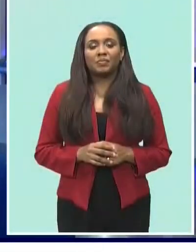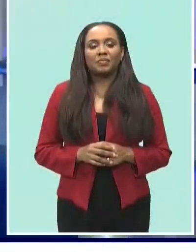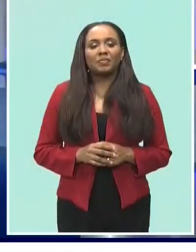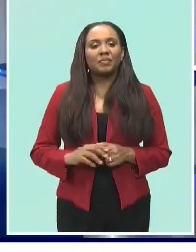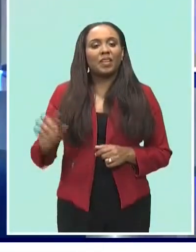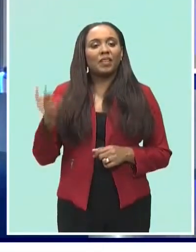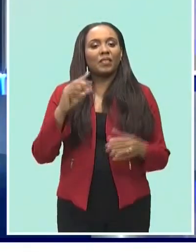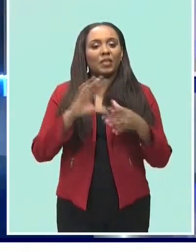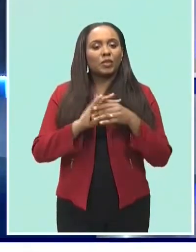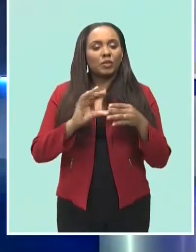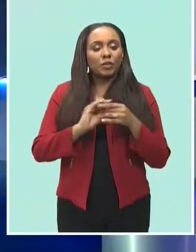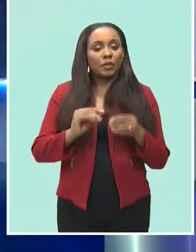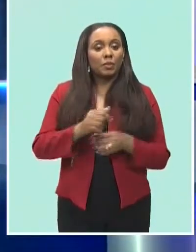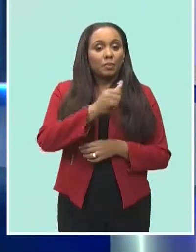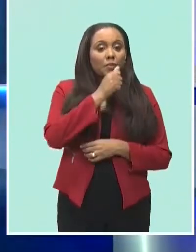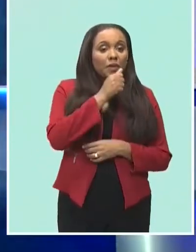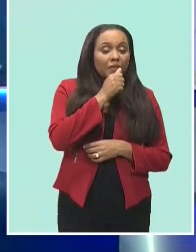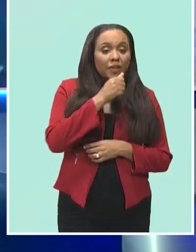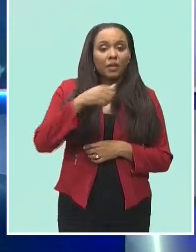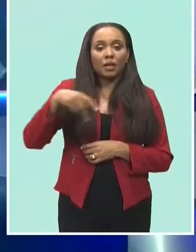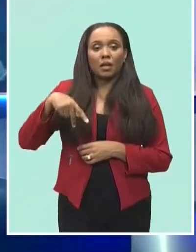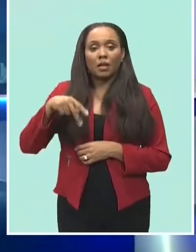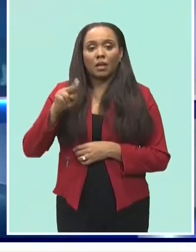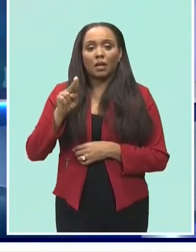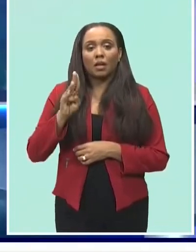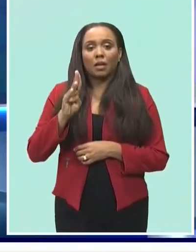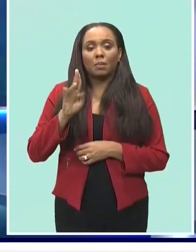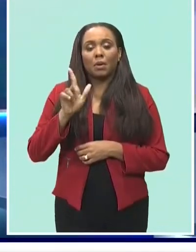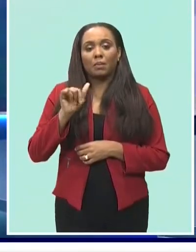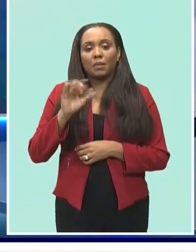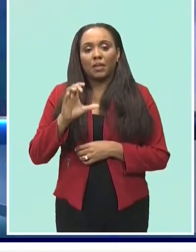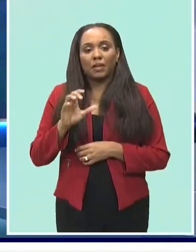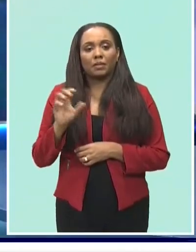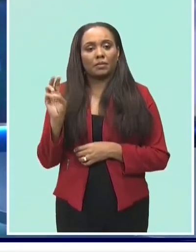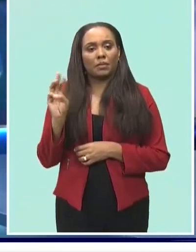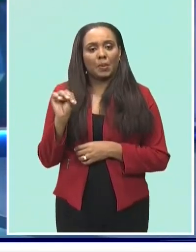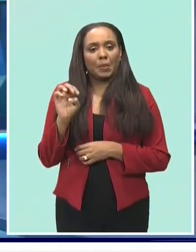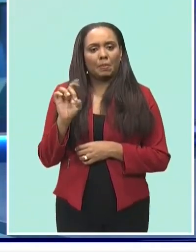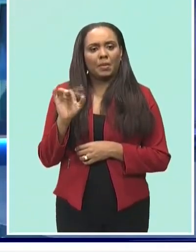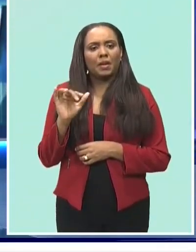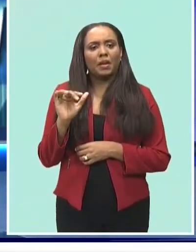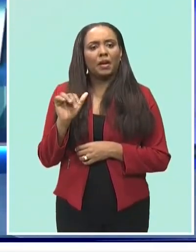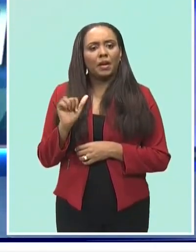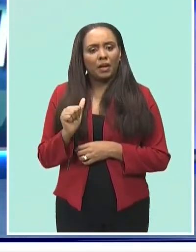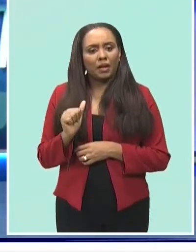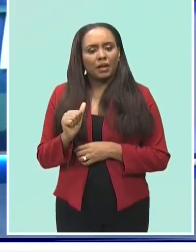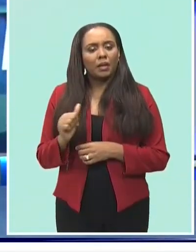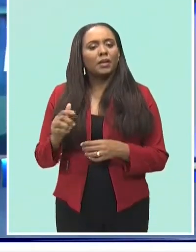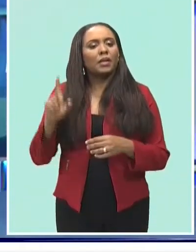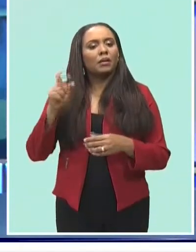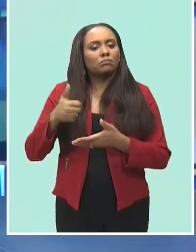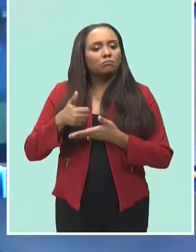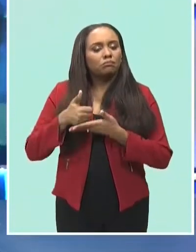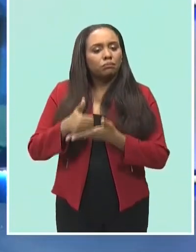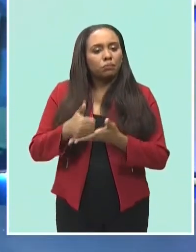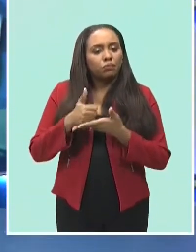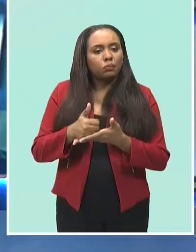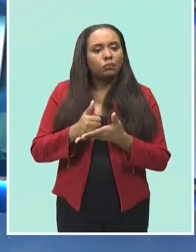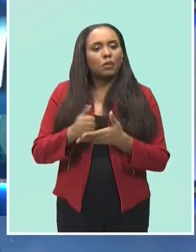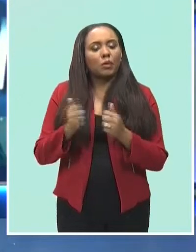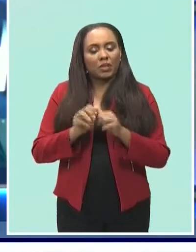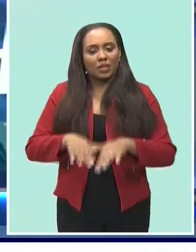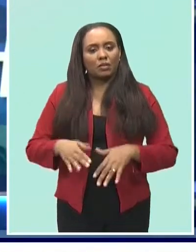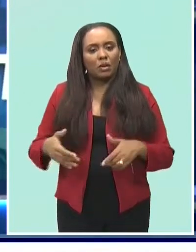And in our top story, private and public sector media houses have been called in to help fight the scourge of childhood obesity affecting the